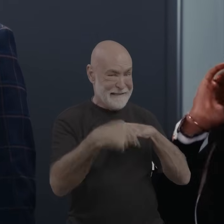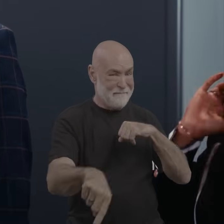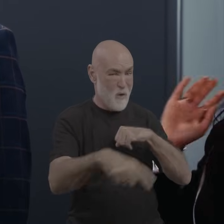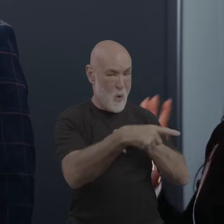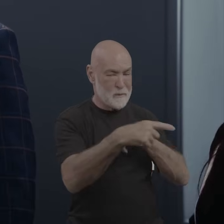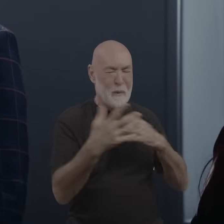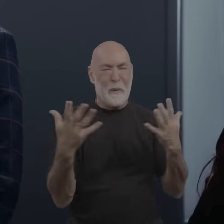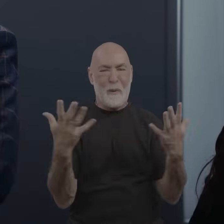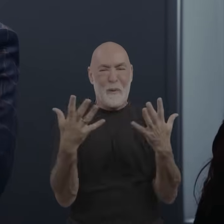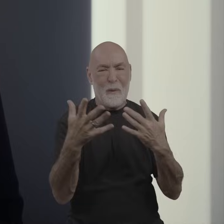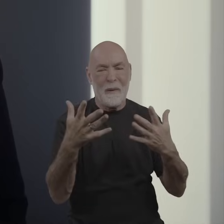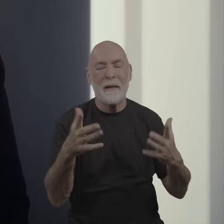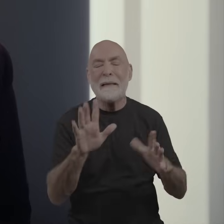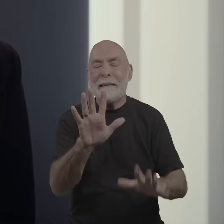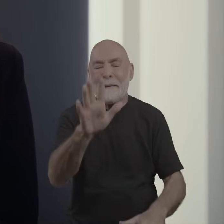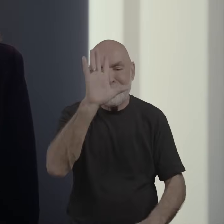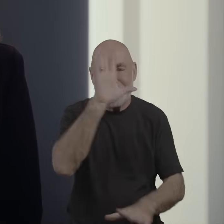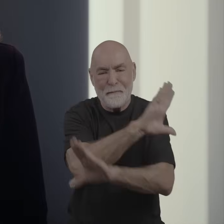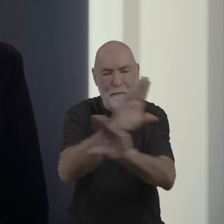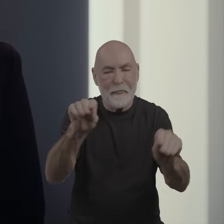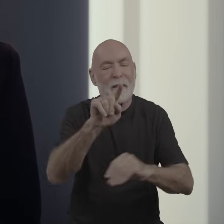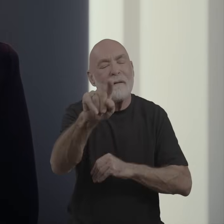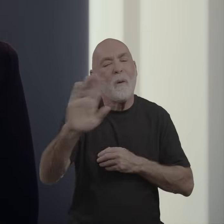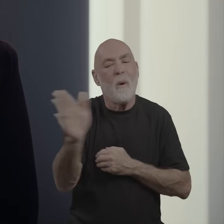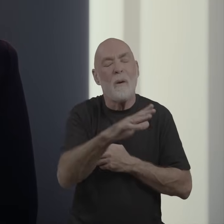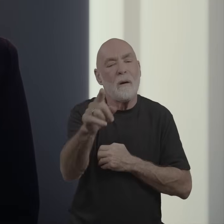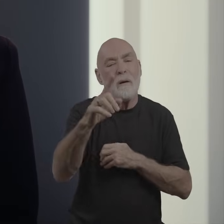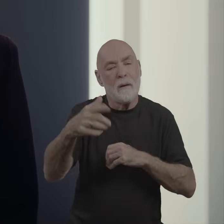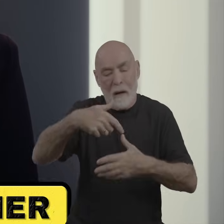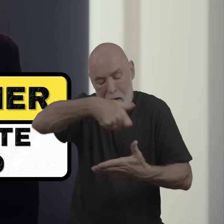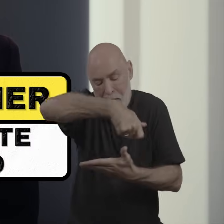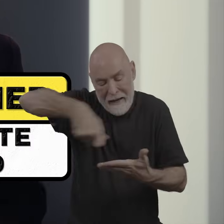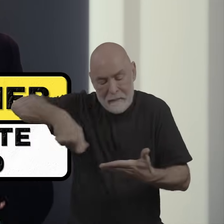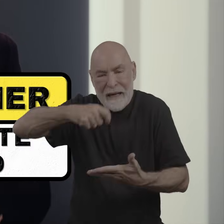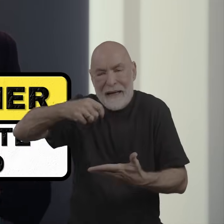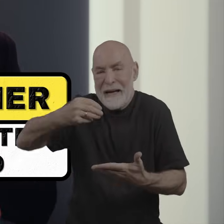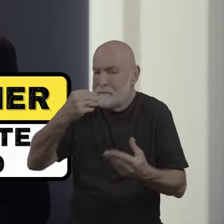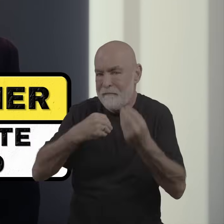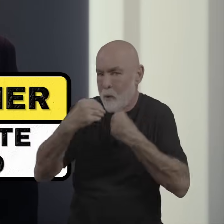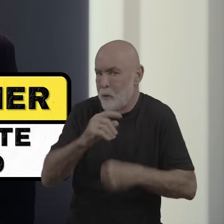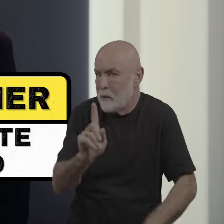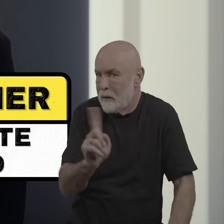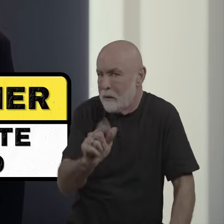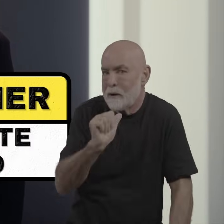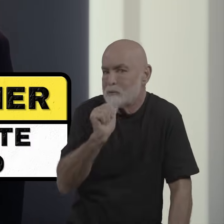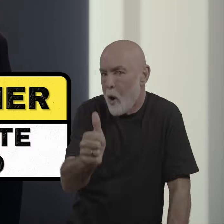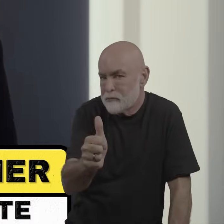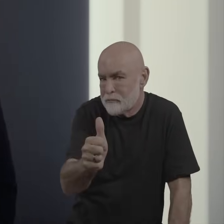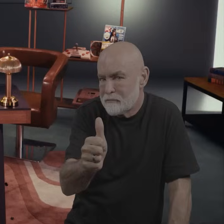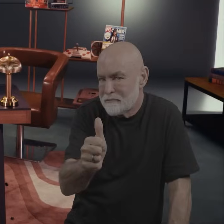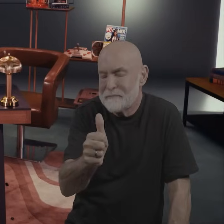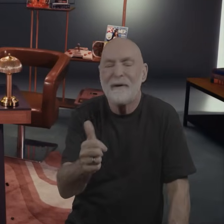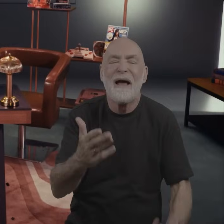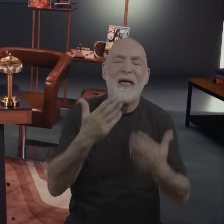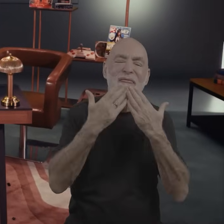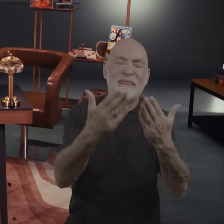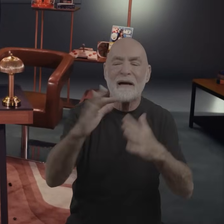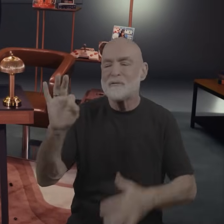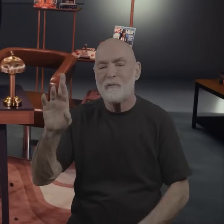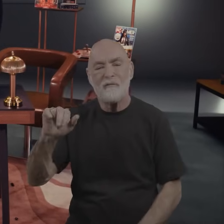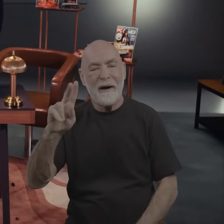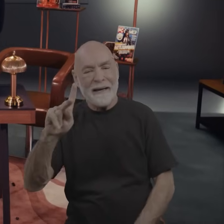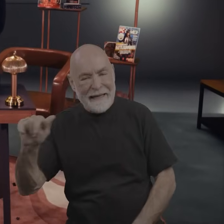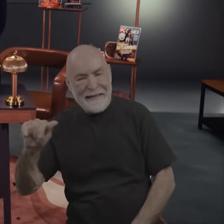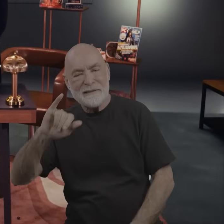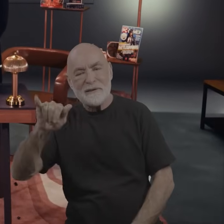the divorce? Oh, a reminder to everyone, thermal paste isn't food. A big thanks